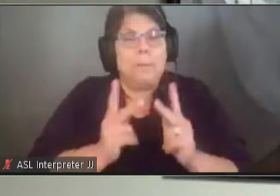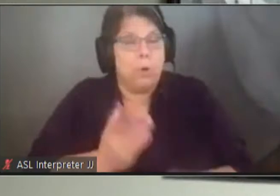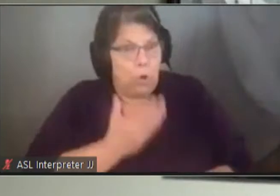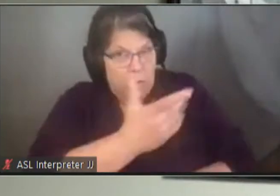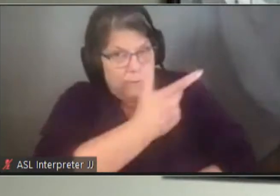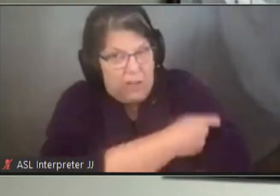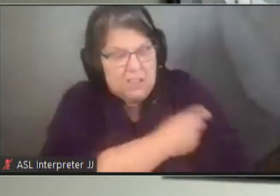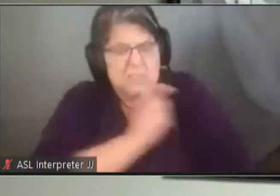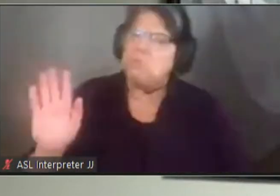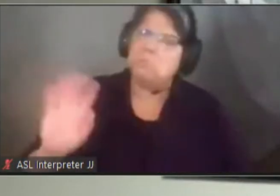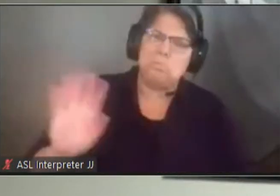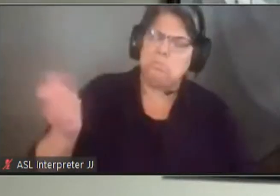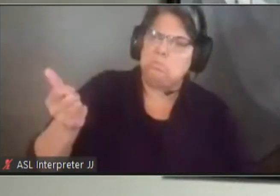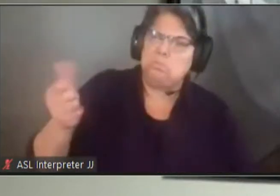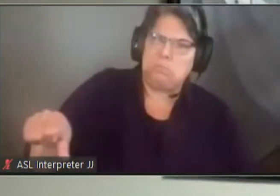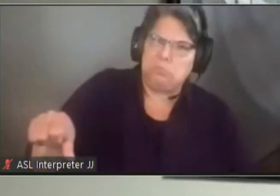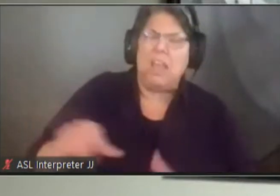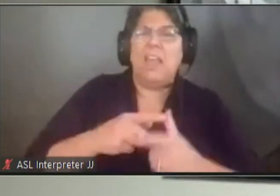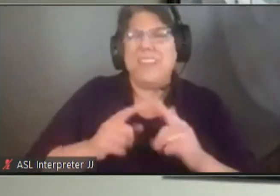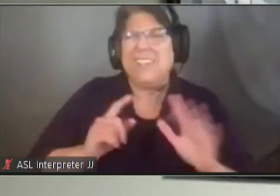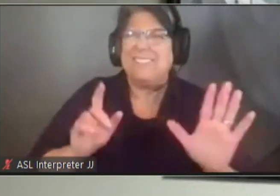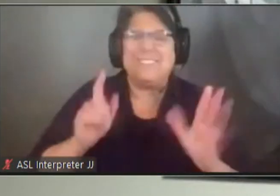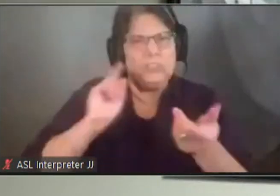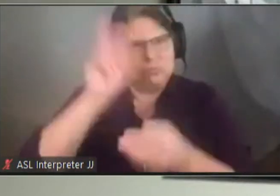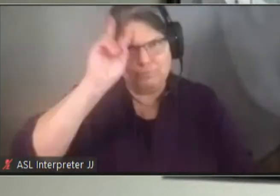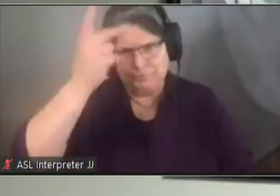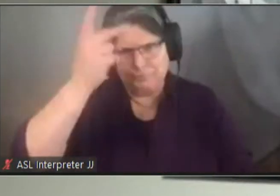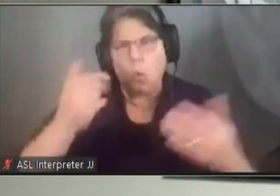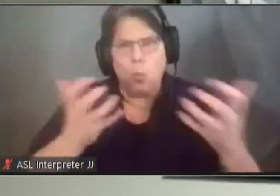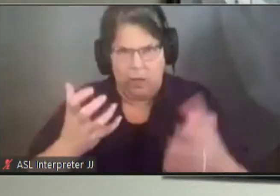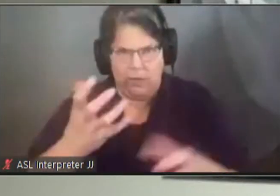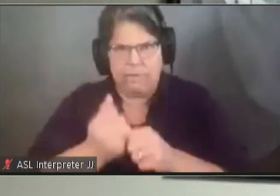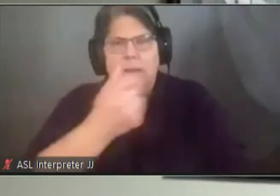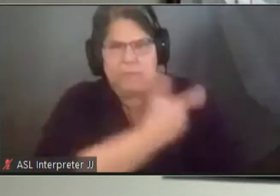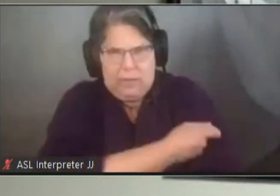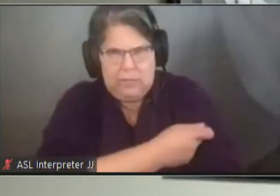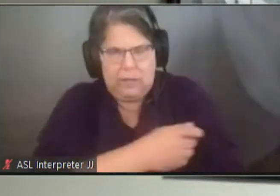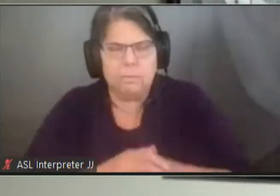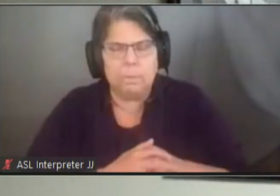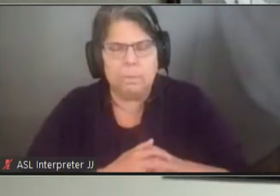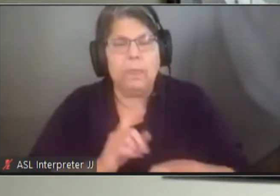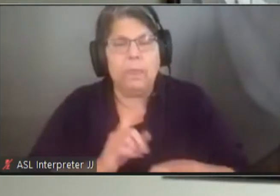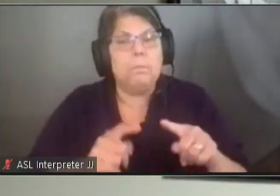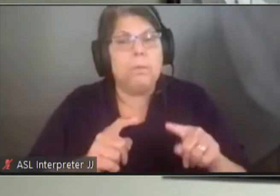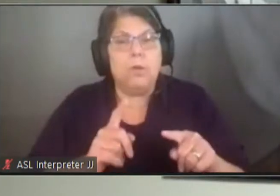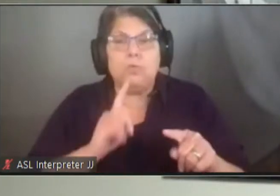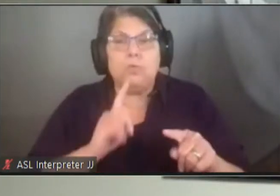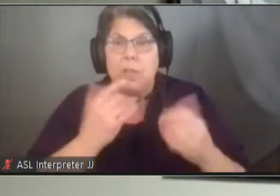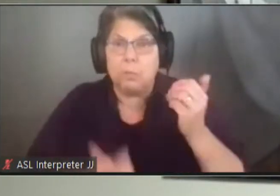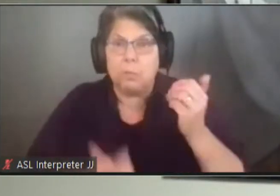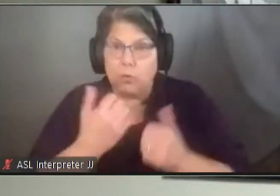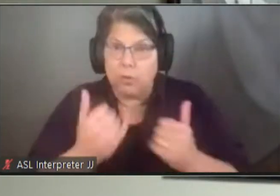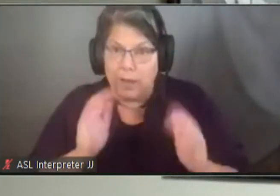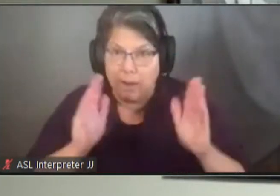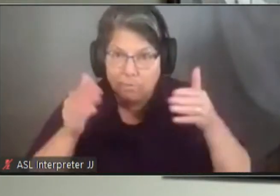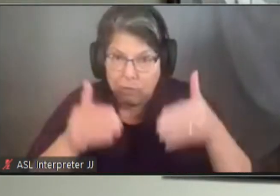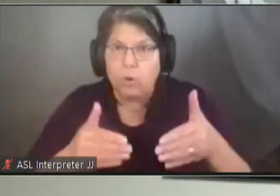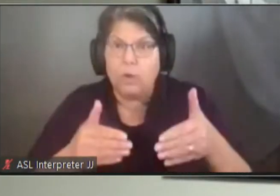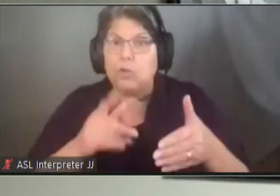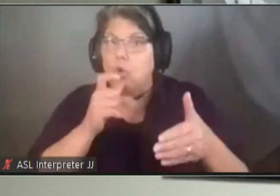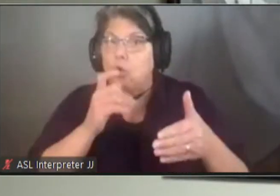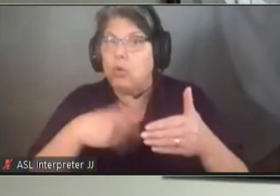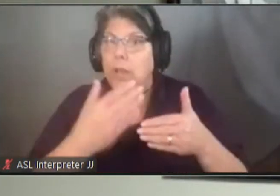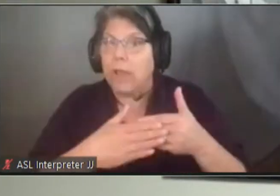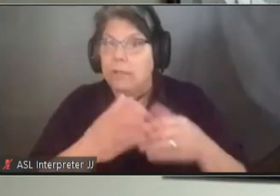to get their vaccines. But the main phase that we are concentrating on is phase 1B, tier